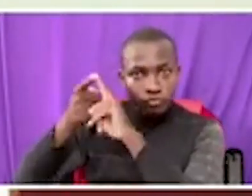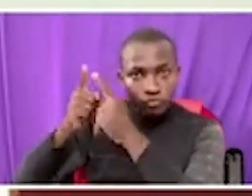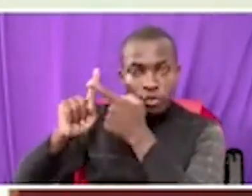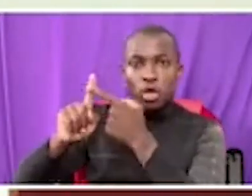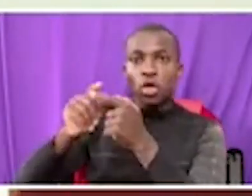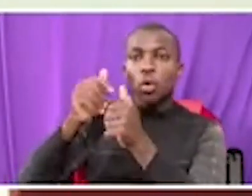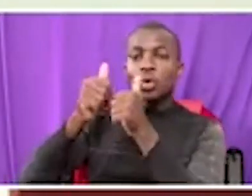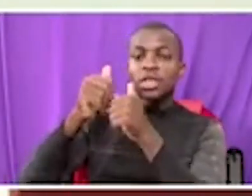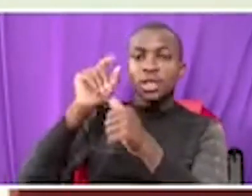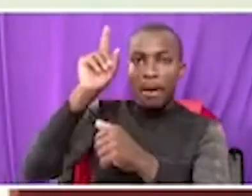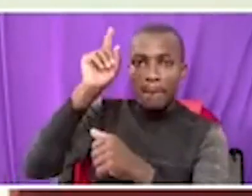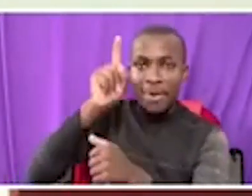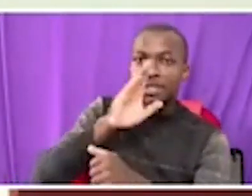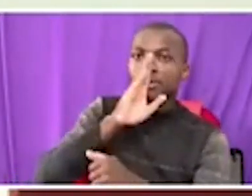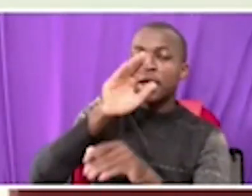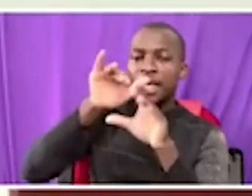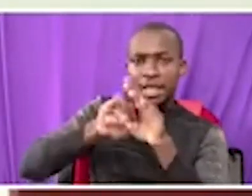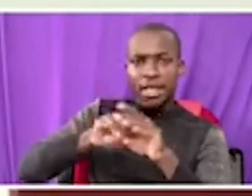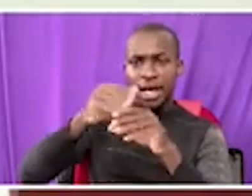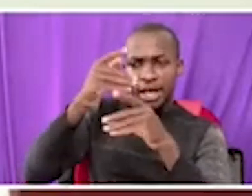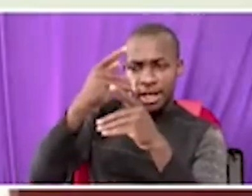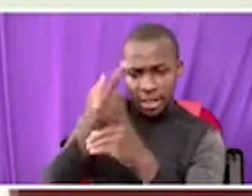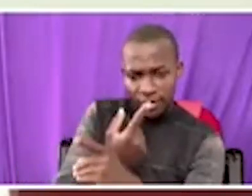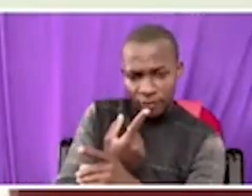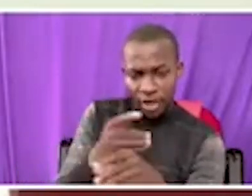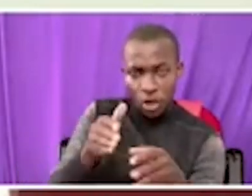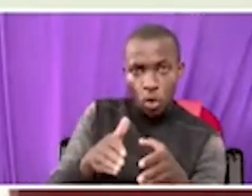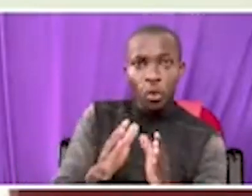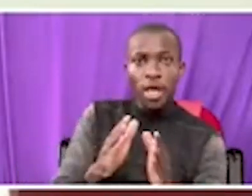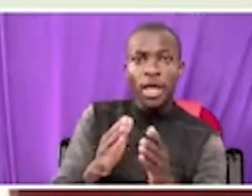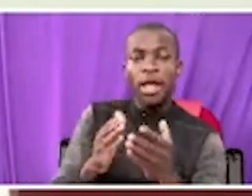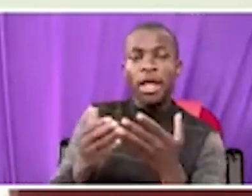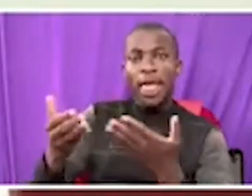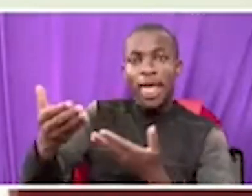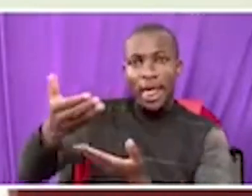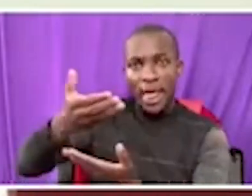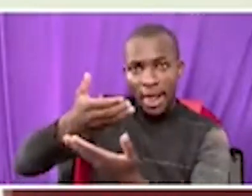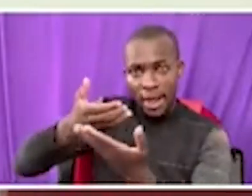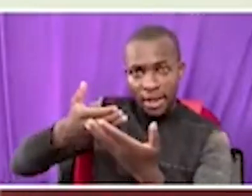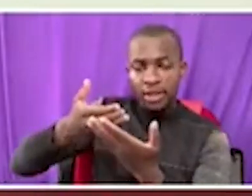be, in a certain sense, engaged.